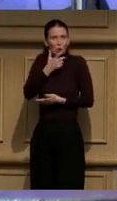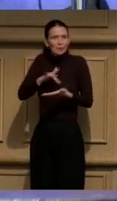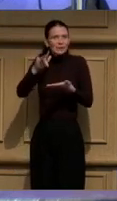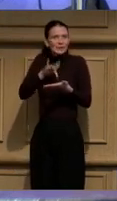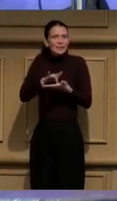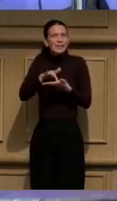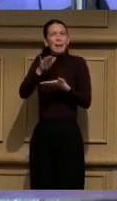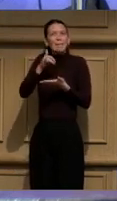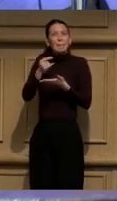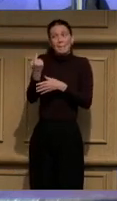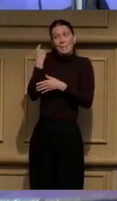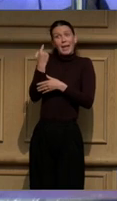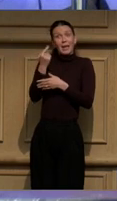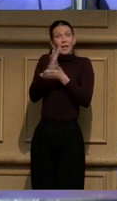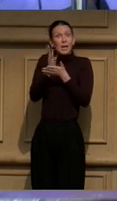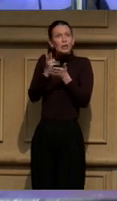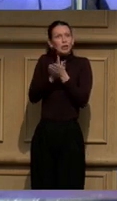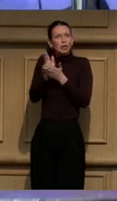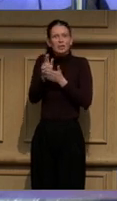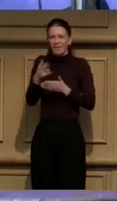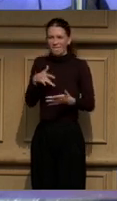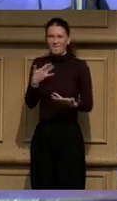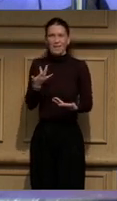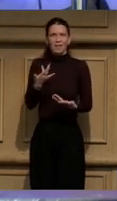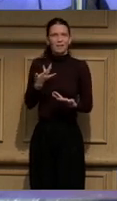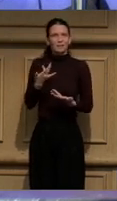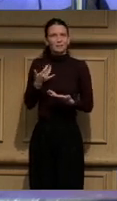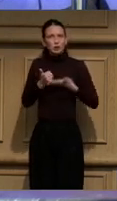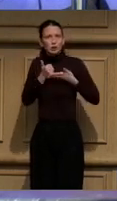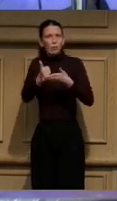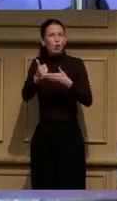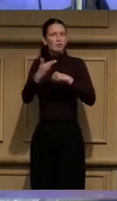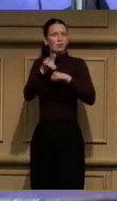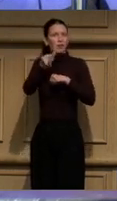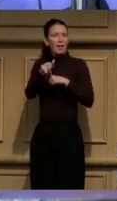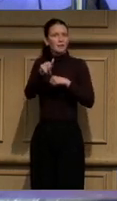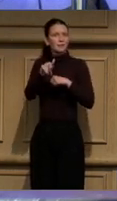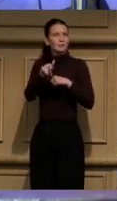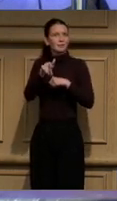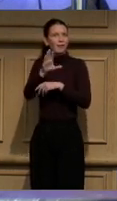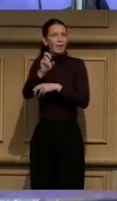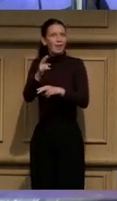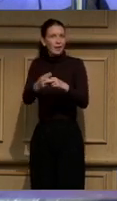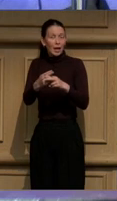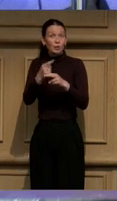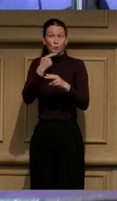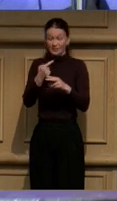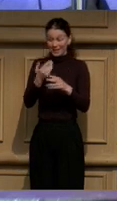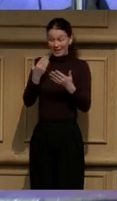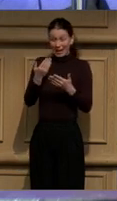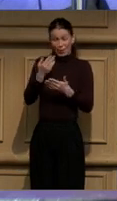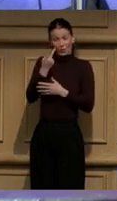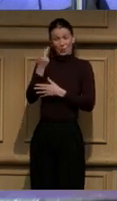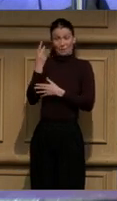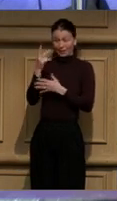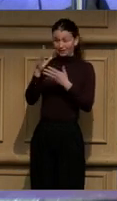not being as present as it could be. And thinking 10 years since, it's funny how when